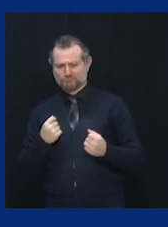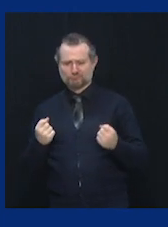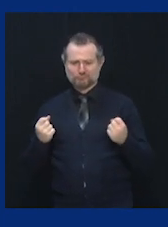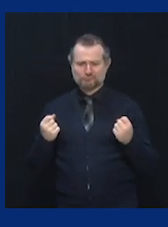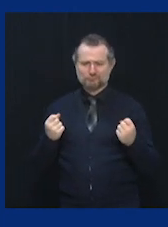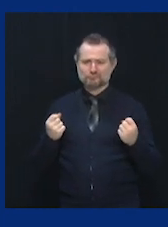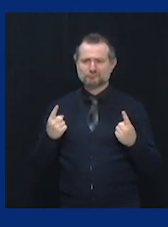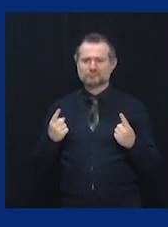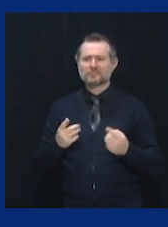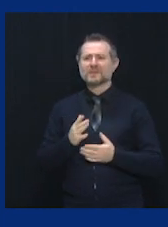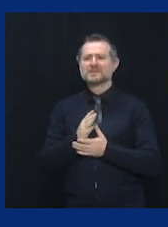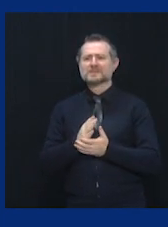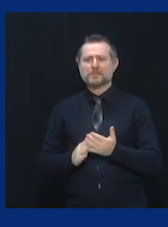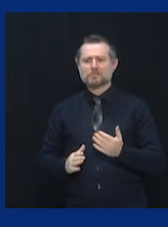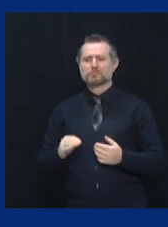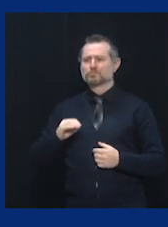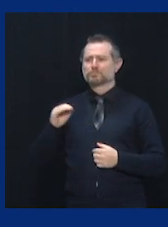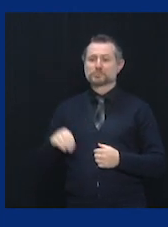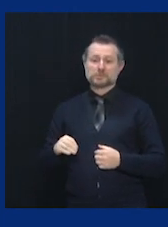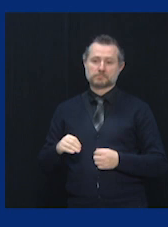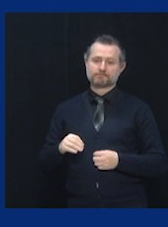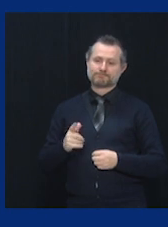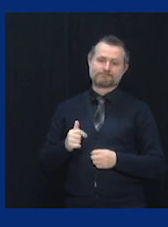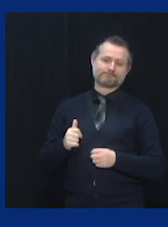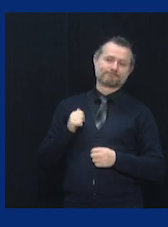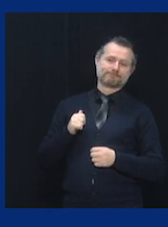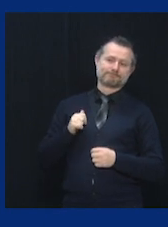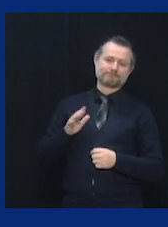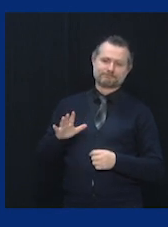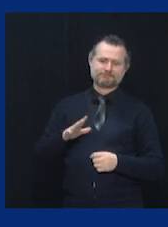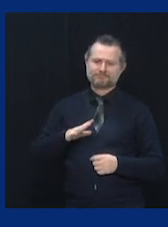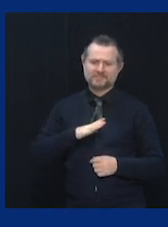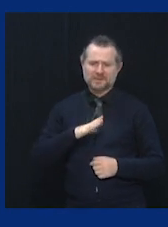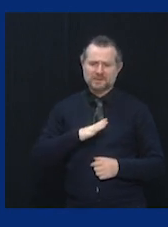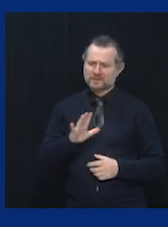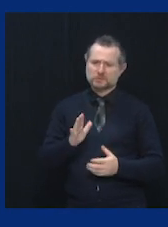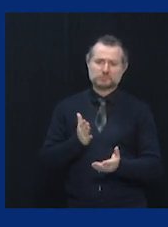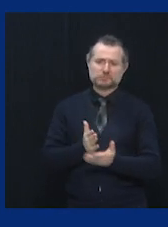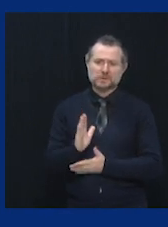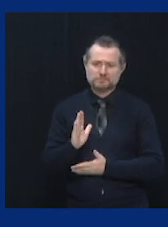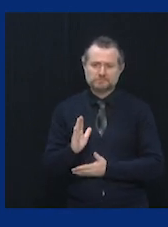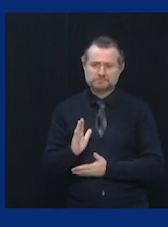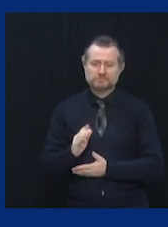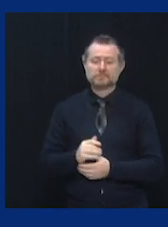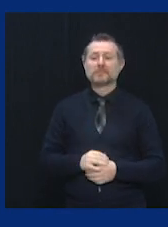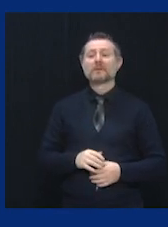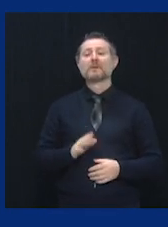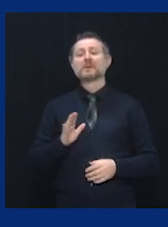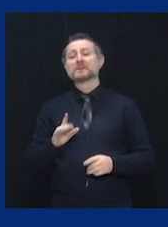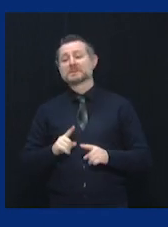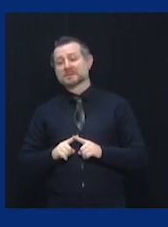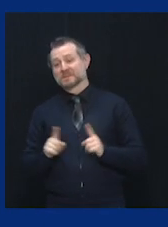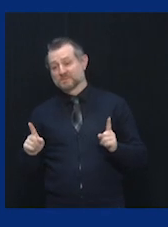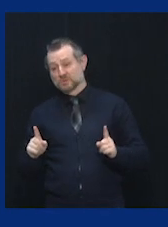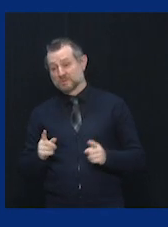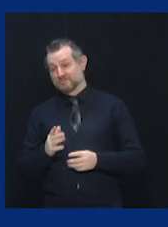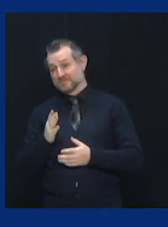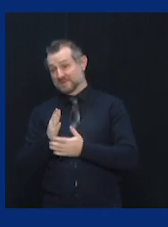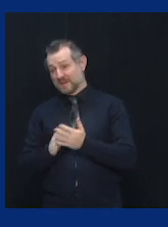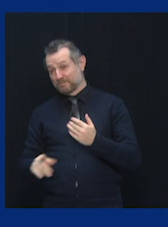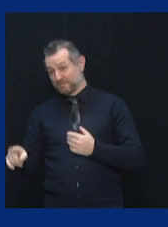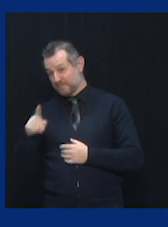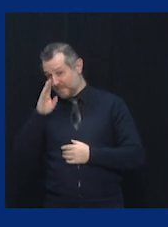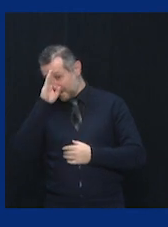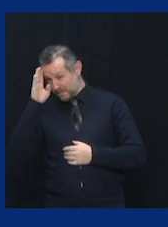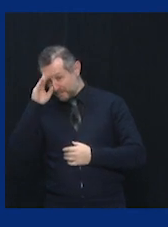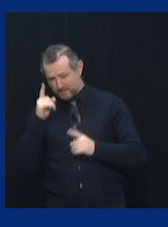certain percent that refuses. Fine. That's their right. But why do some hospitals have 100 and others